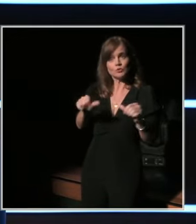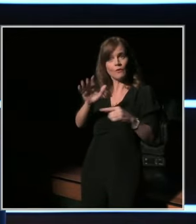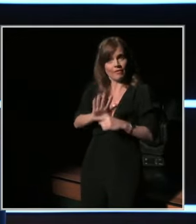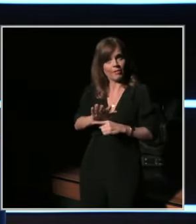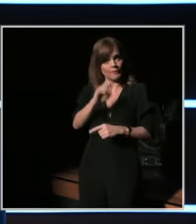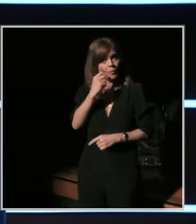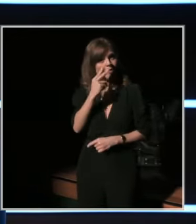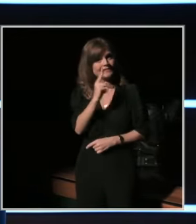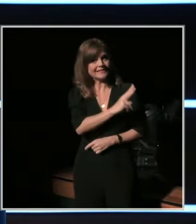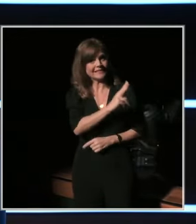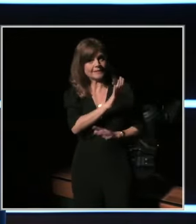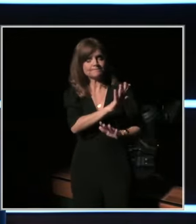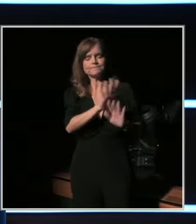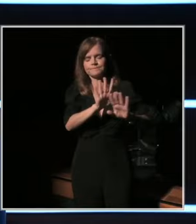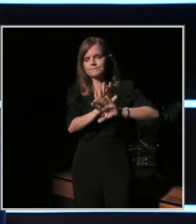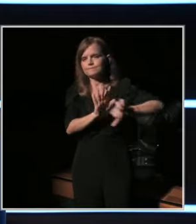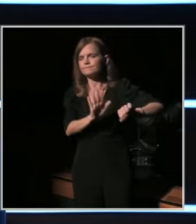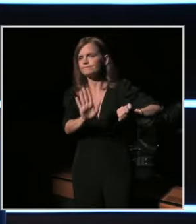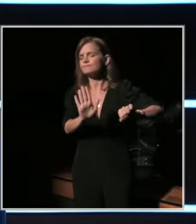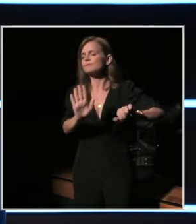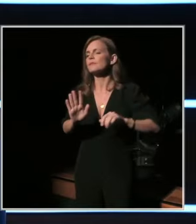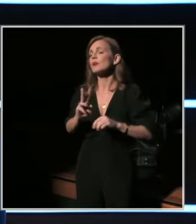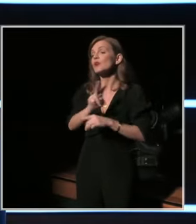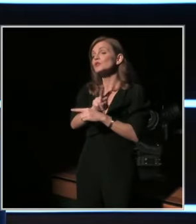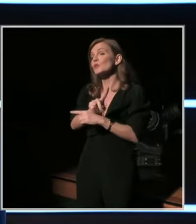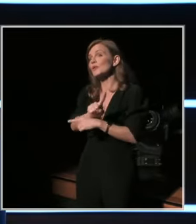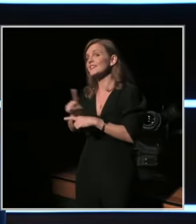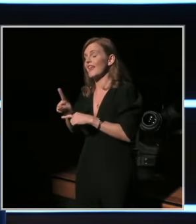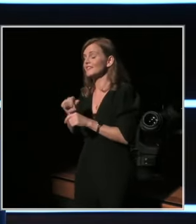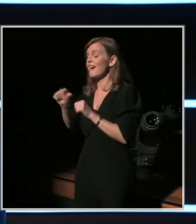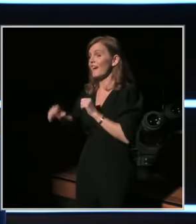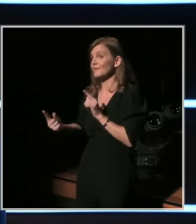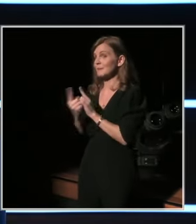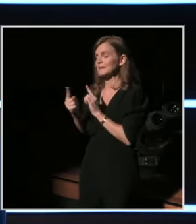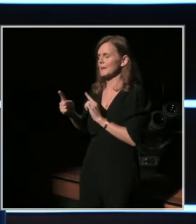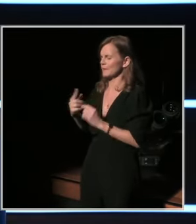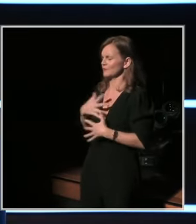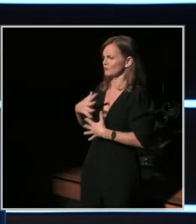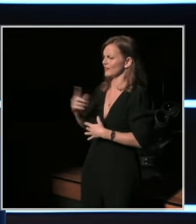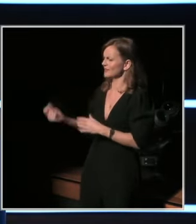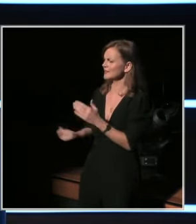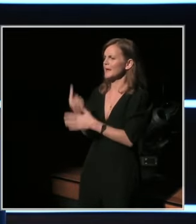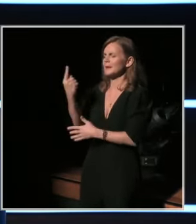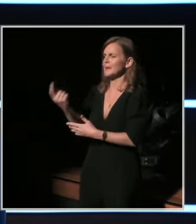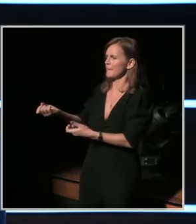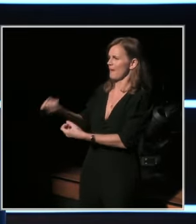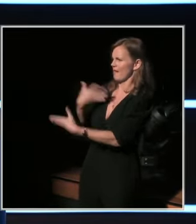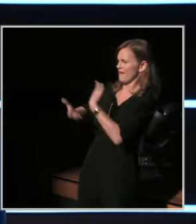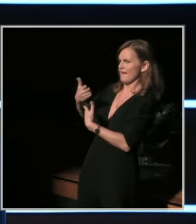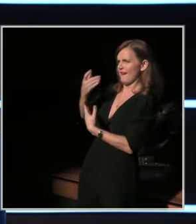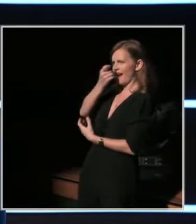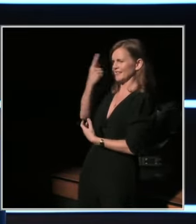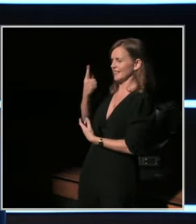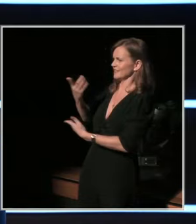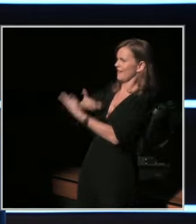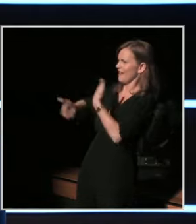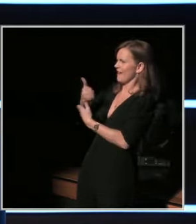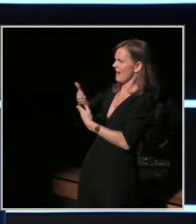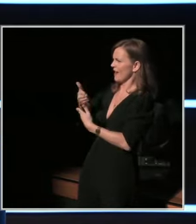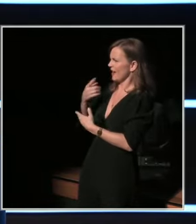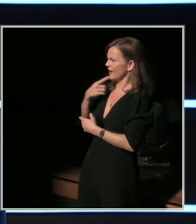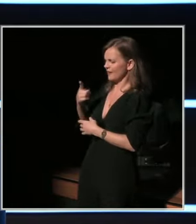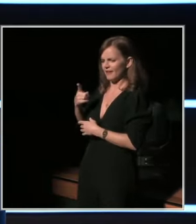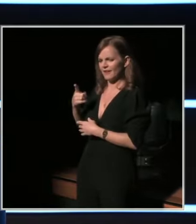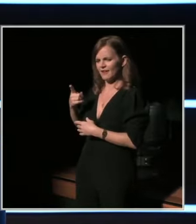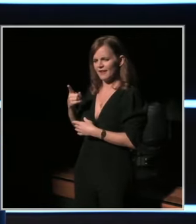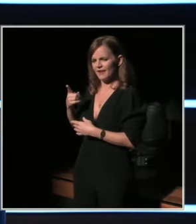see. Anyway, 2 weeks later, I was surprised again when he turned up with more ideas. Only this time I found out he was in the